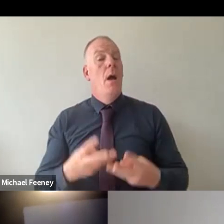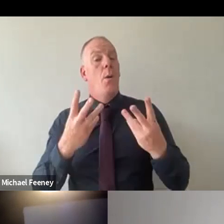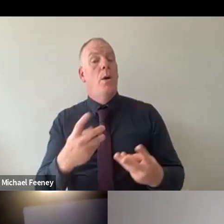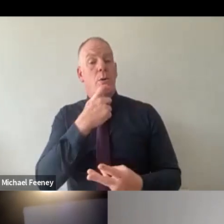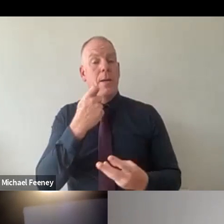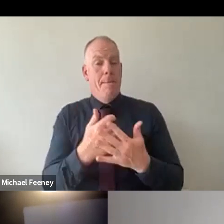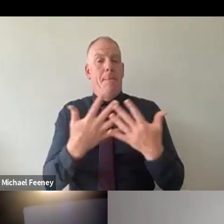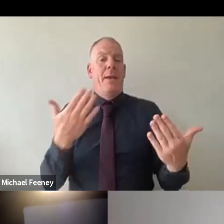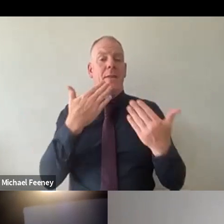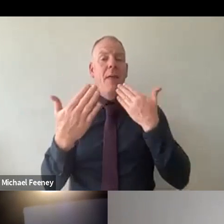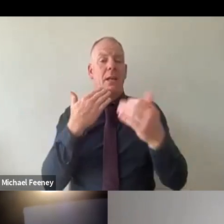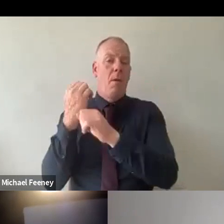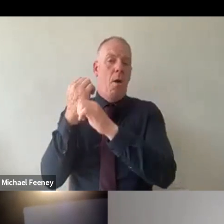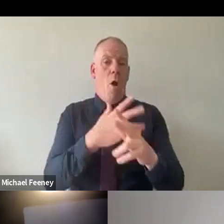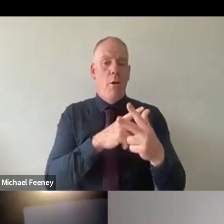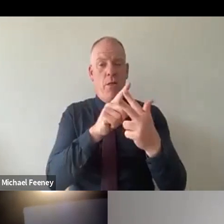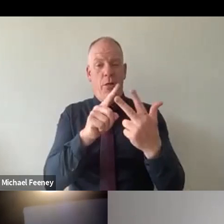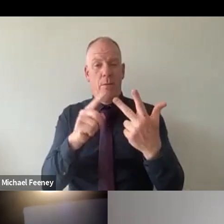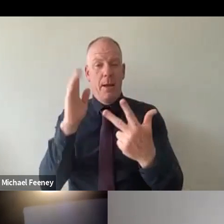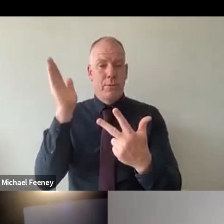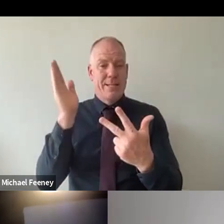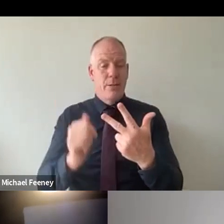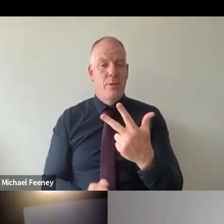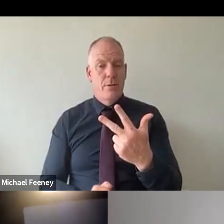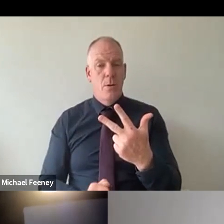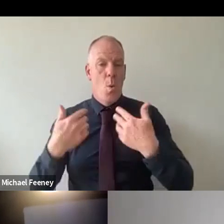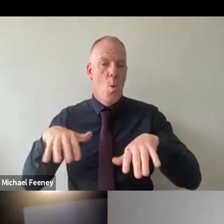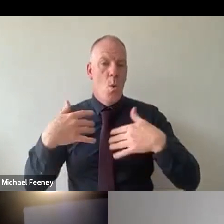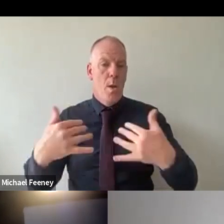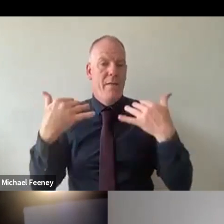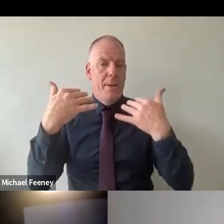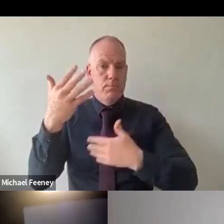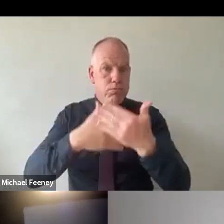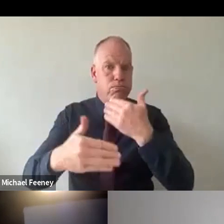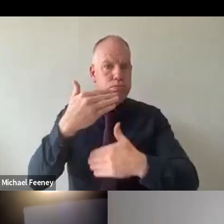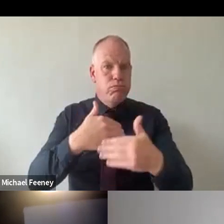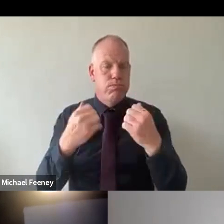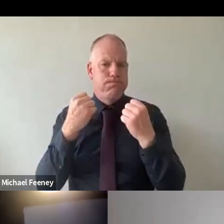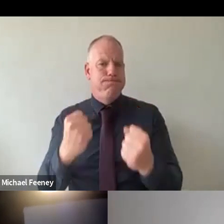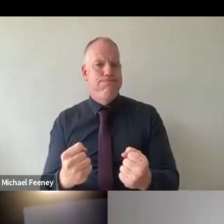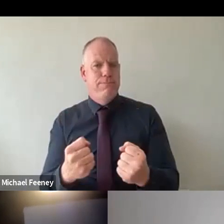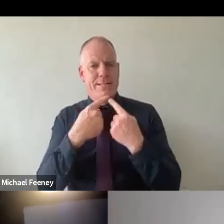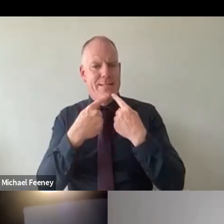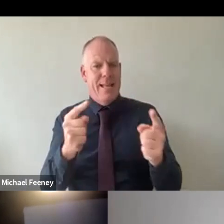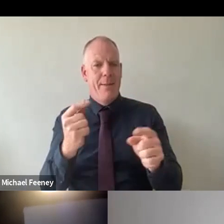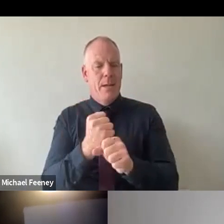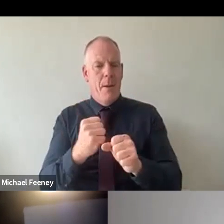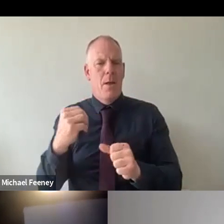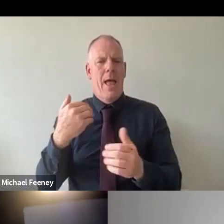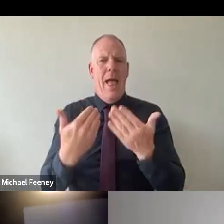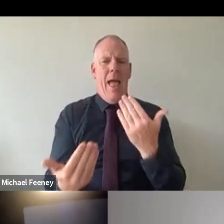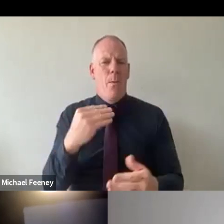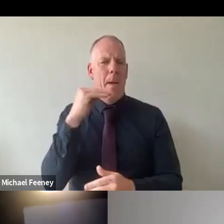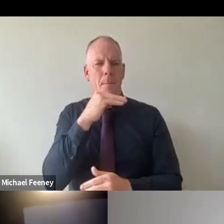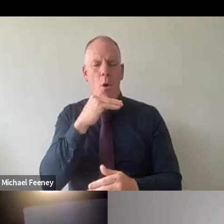a huge thank you to all 3 speakers. Such really informative and powerful kind of statements about the importance of this.